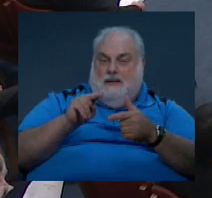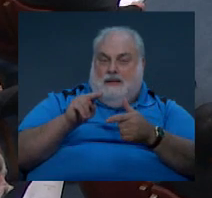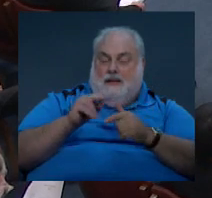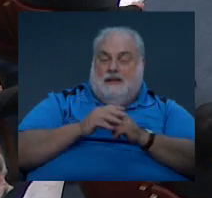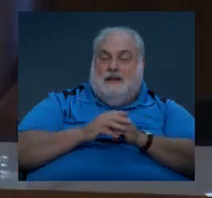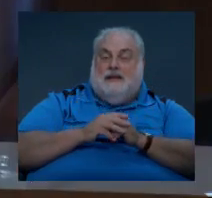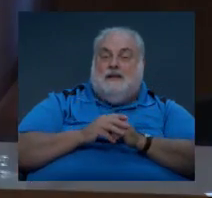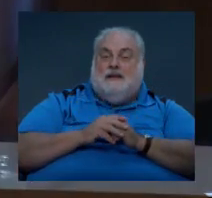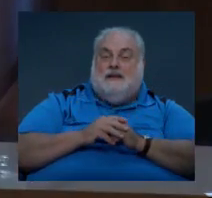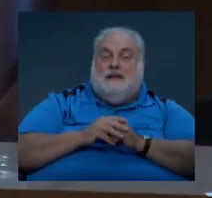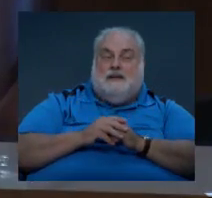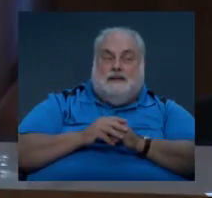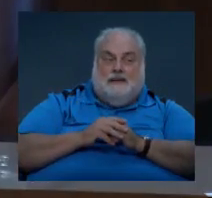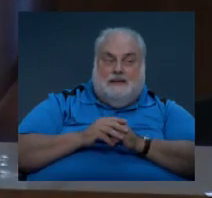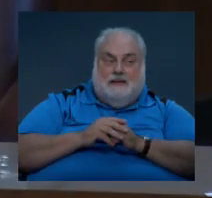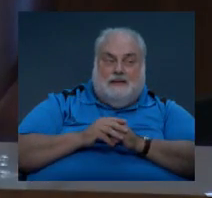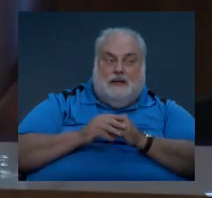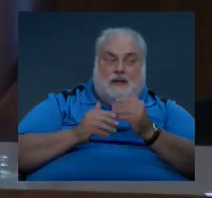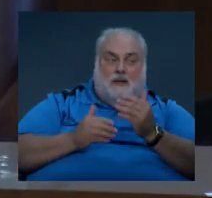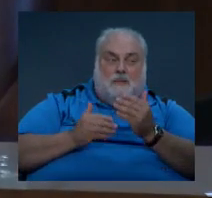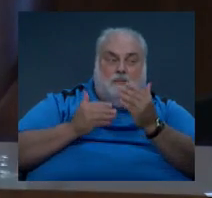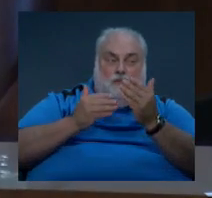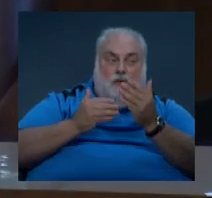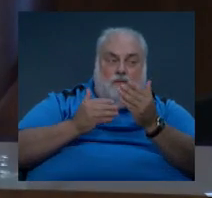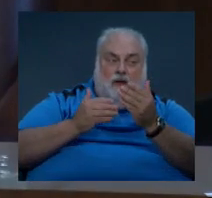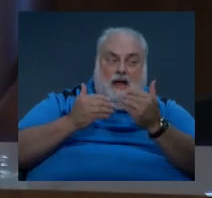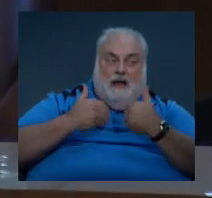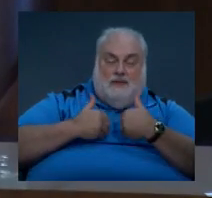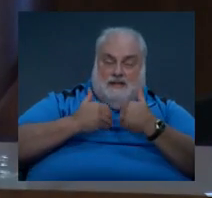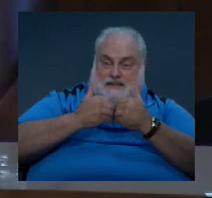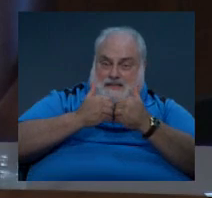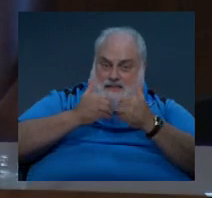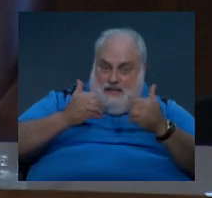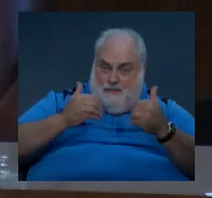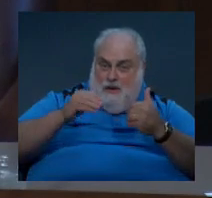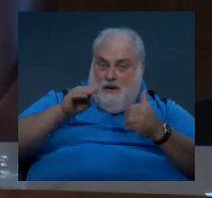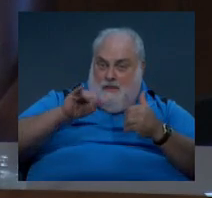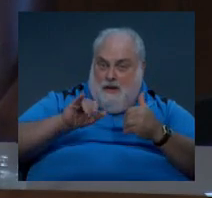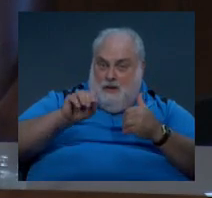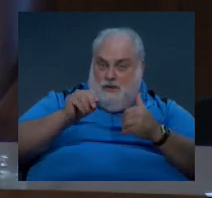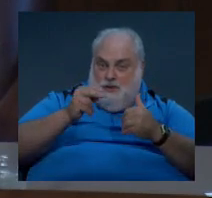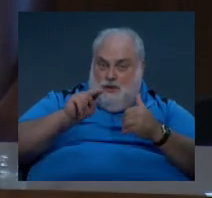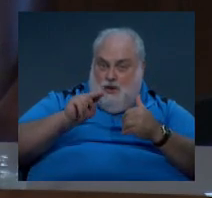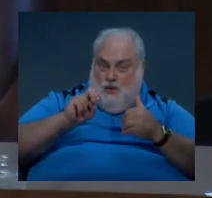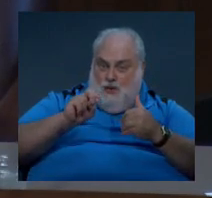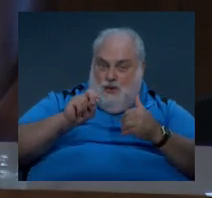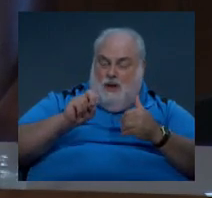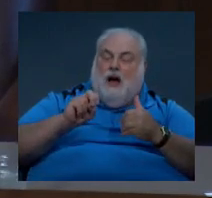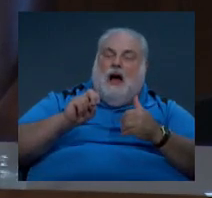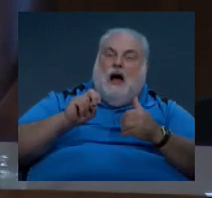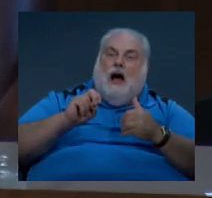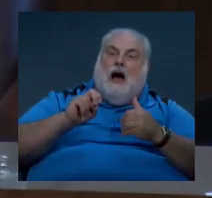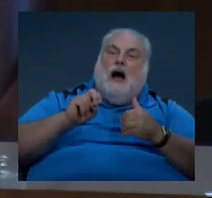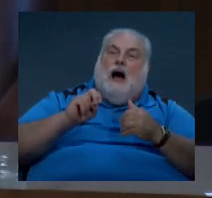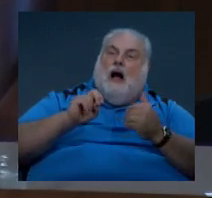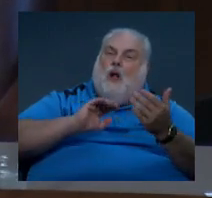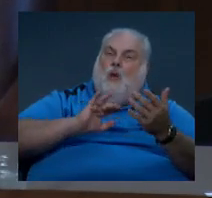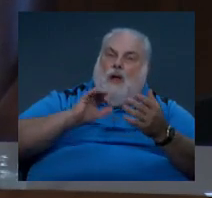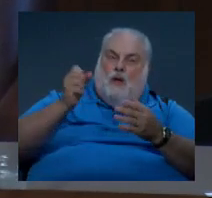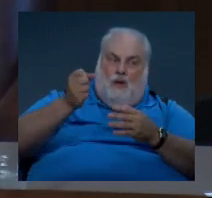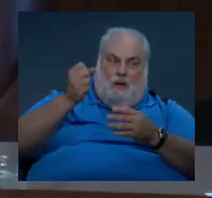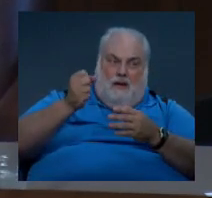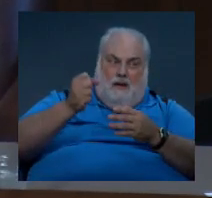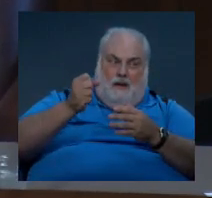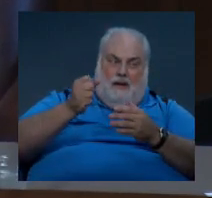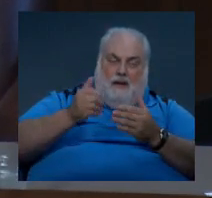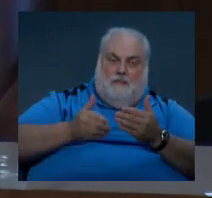been moved that we have it separate by Joan, my question, I'll wait till when it comes up before I have my question. Oh, it was a move